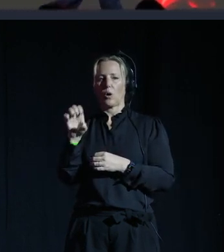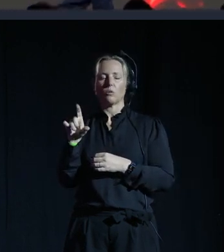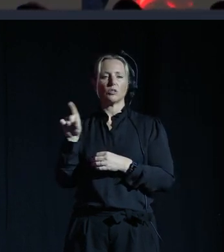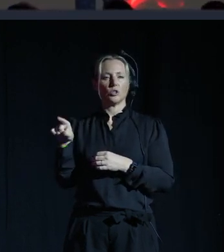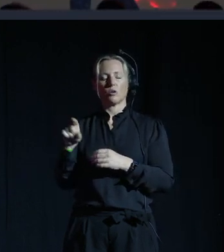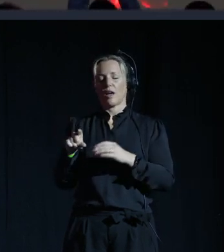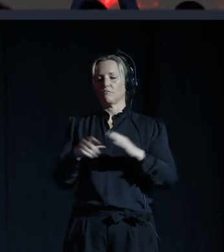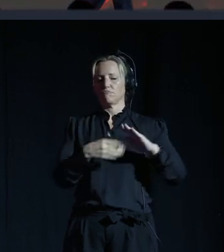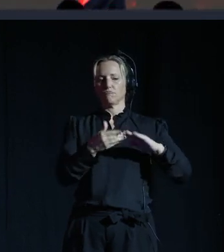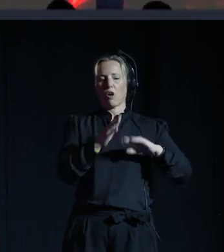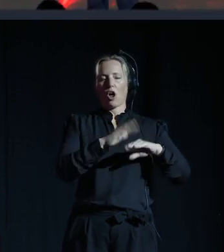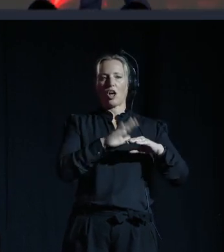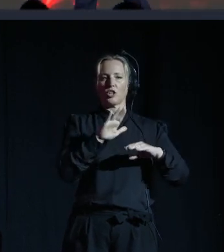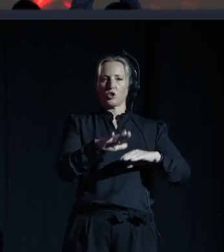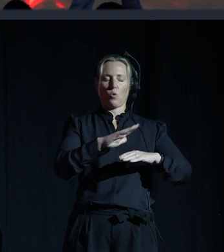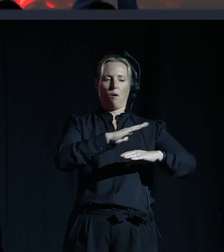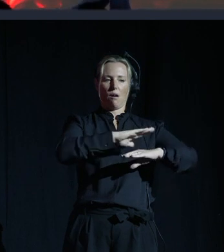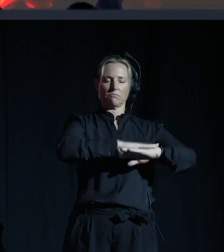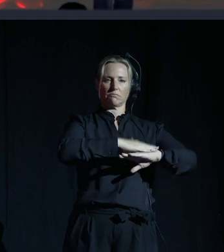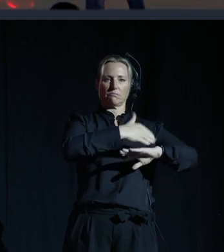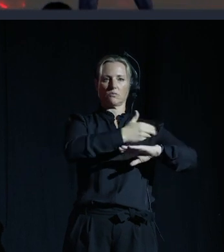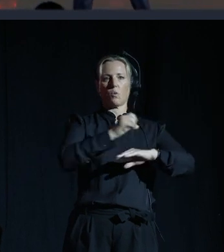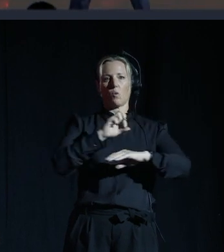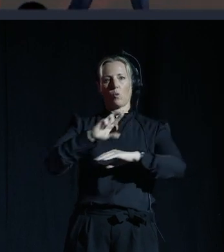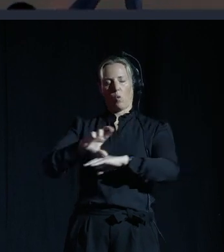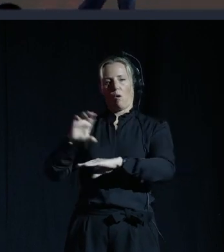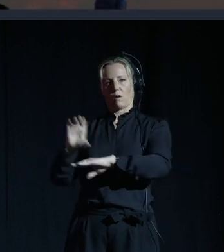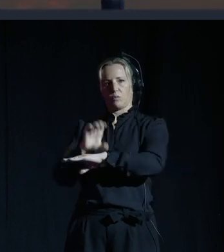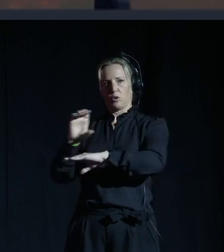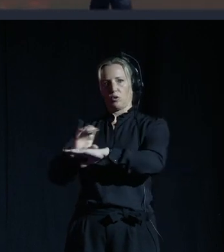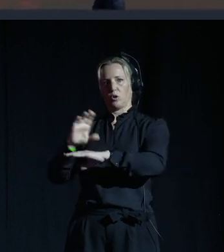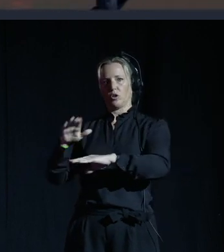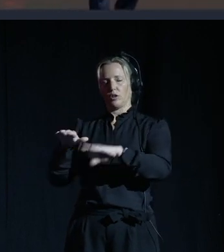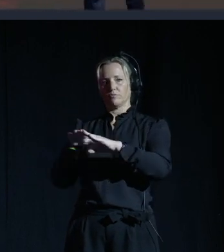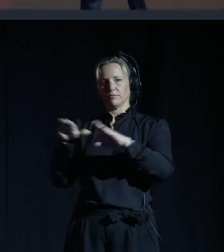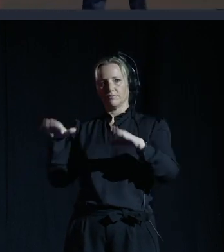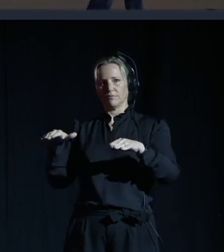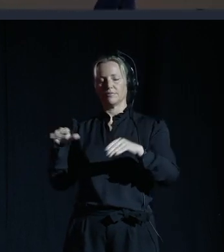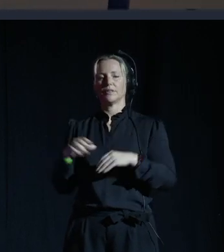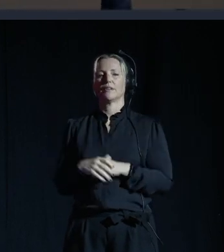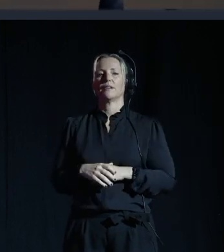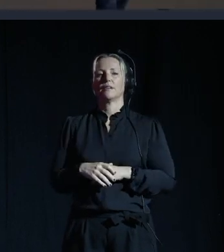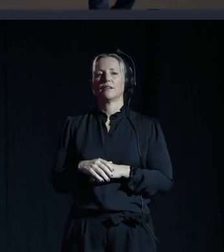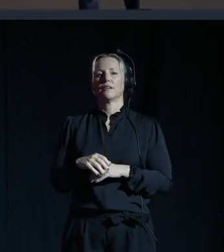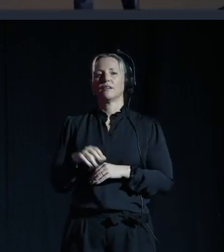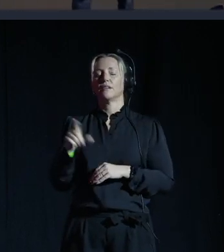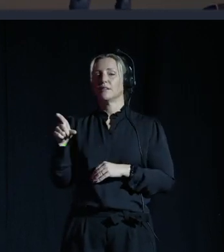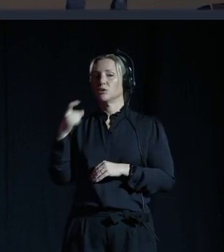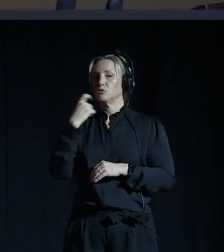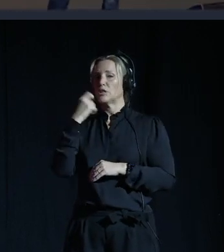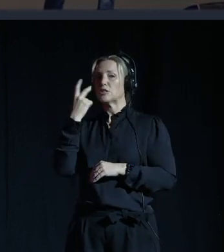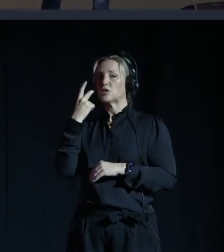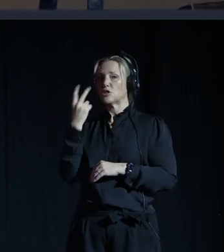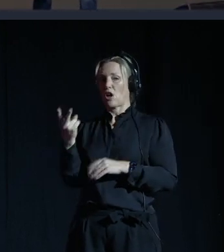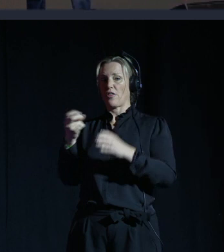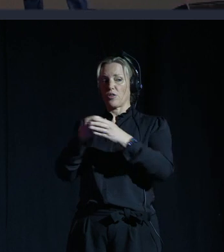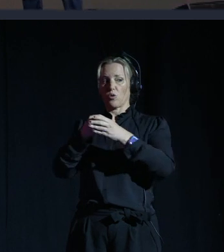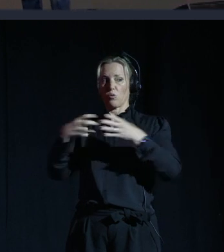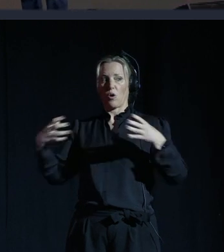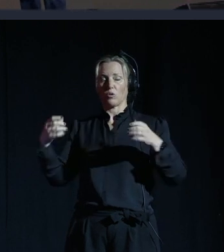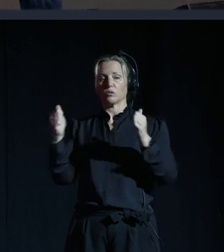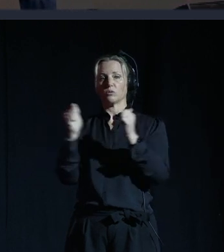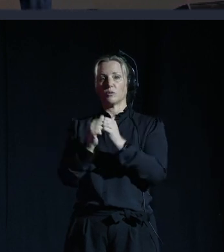desktop. So Tristan showed you just a minute ago the exponential growth in the number of DBT projects. I think it's